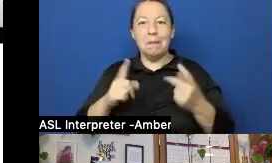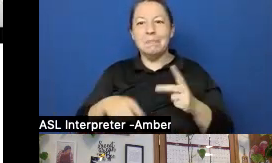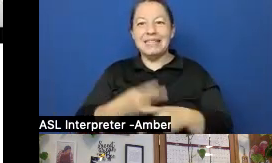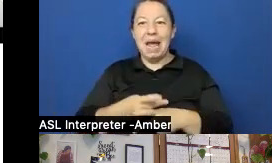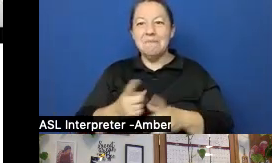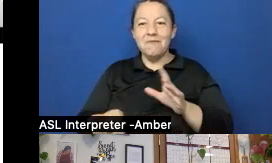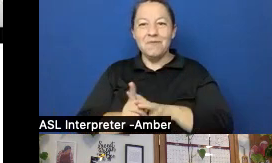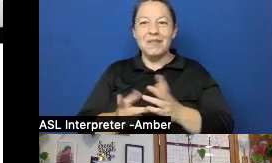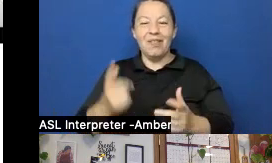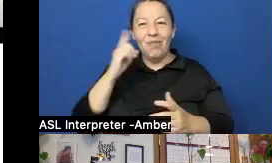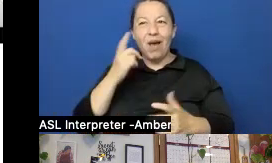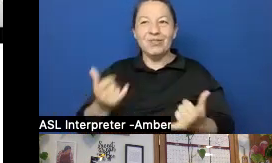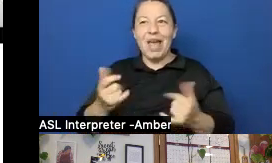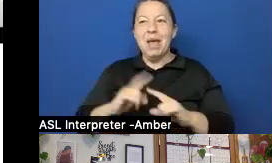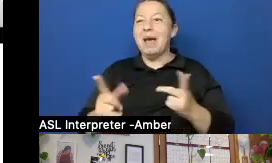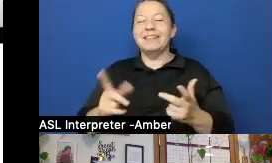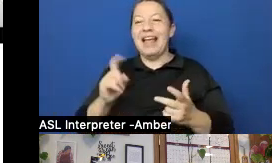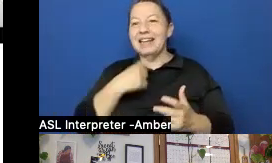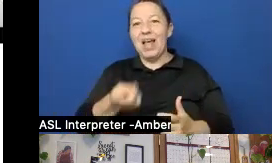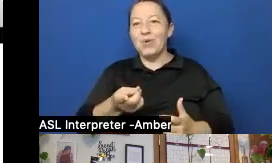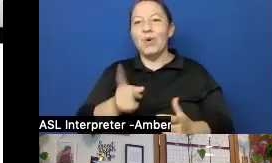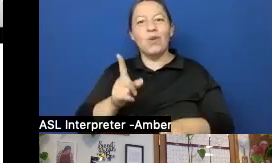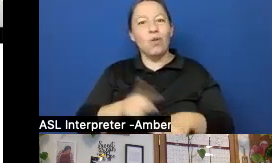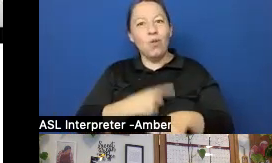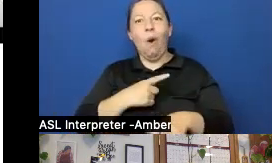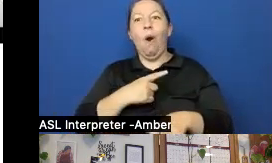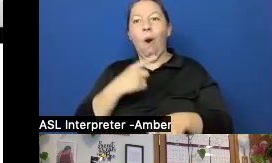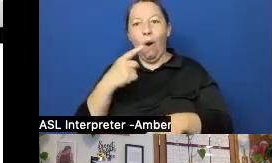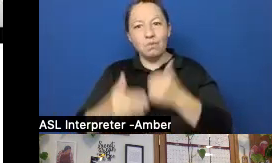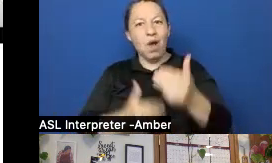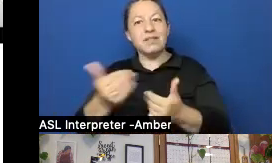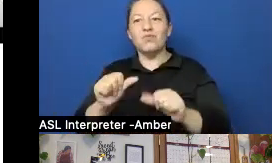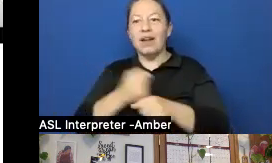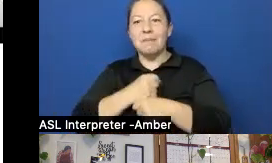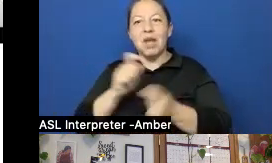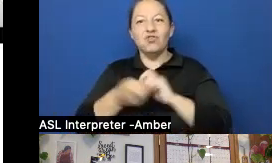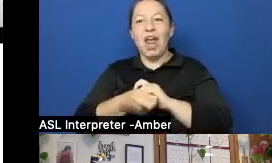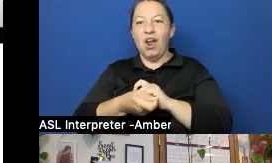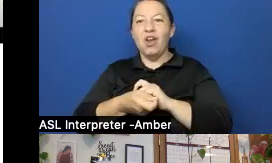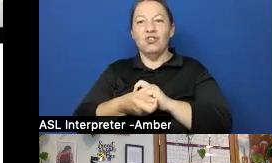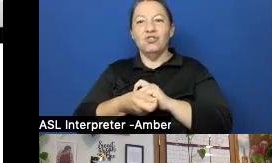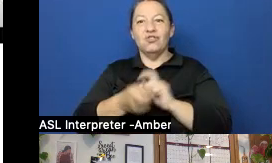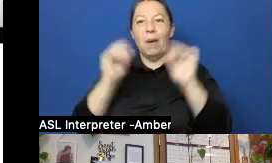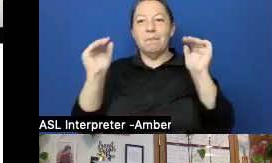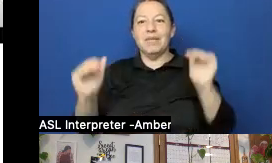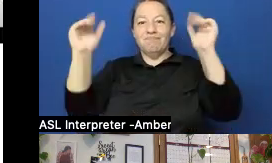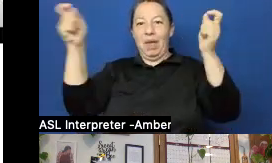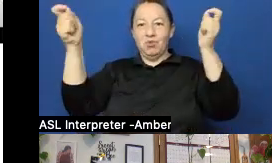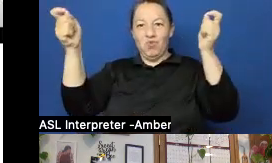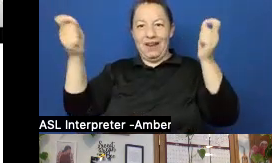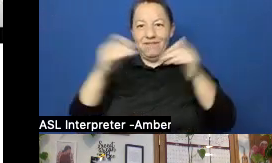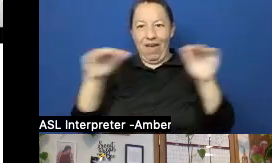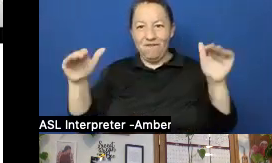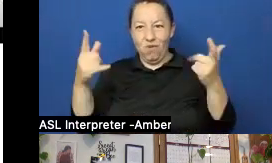it was a long, lengthy process to try to make change on an administrative level. Because at that moment,